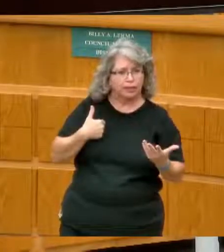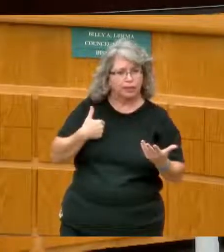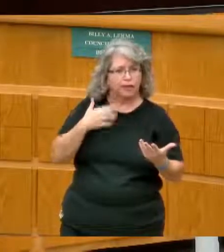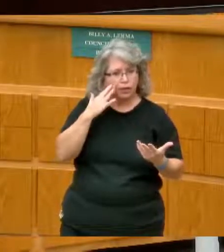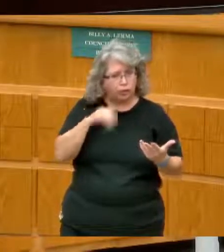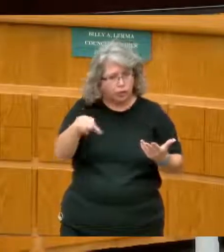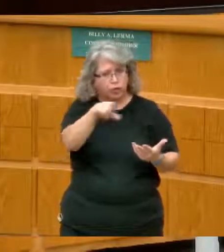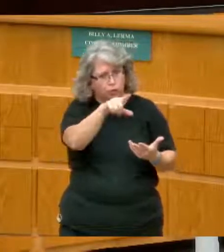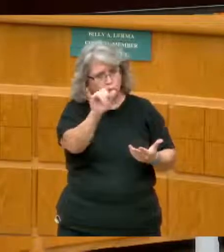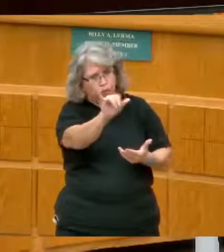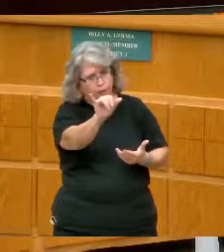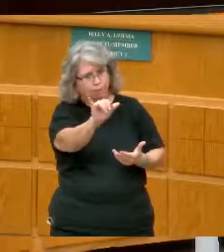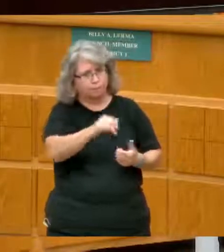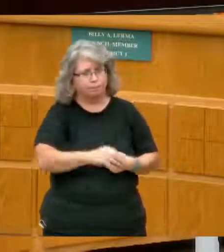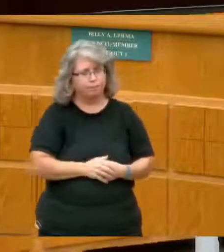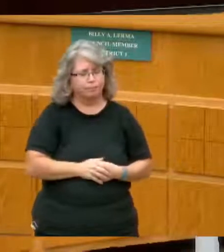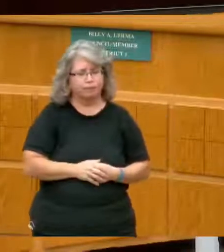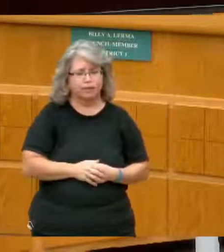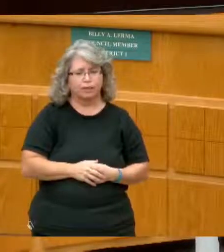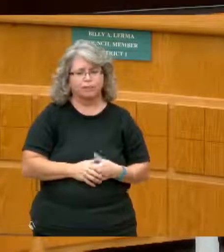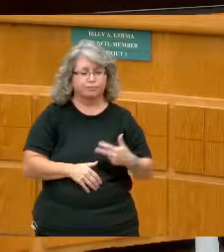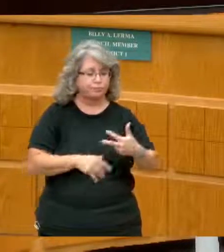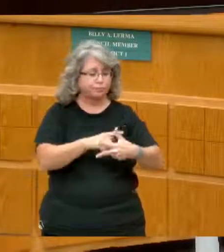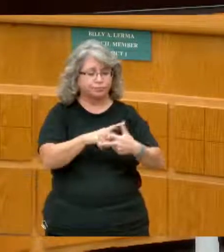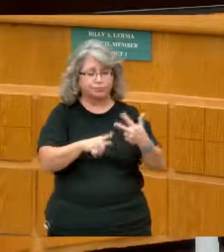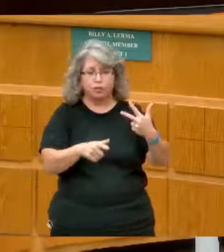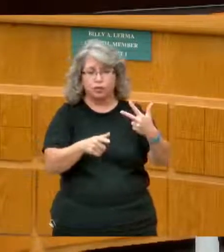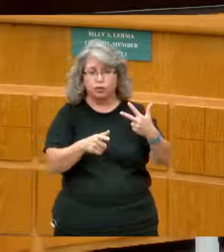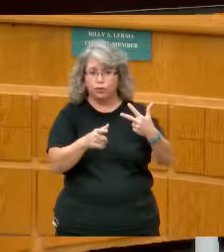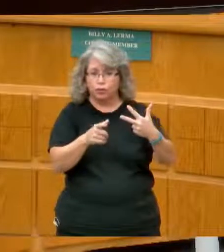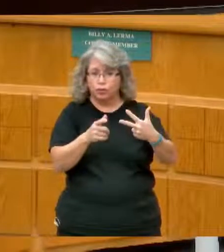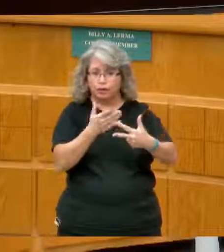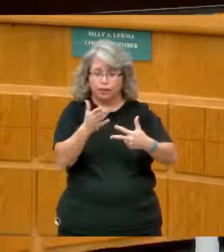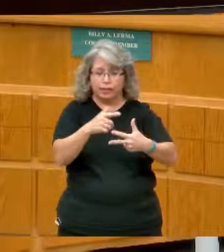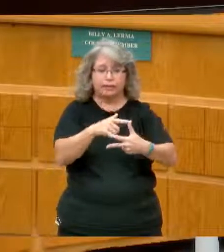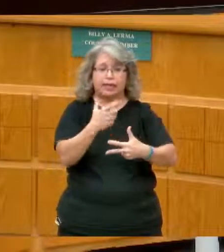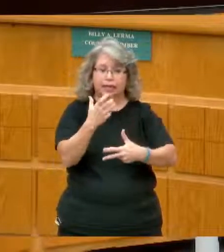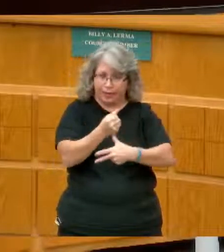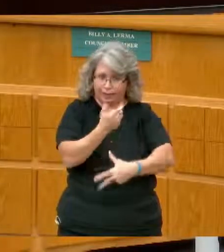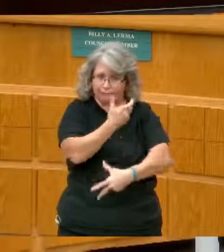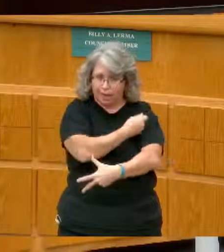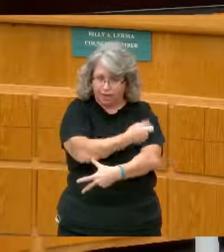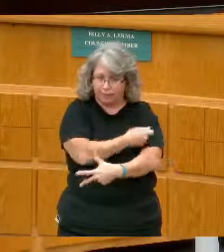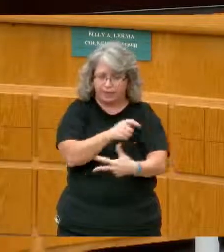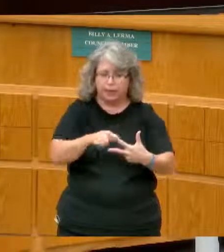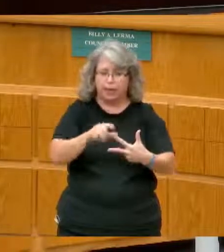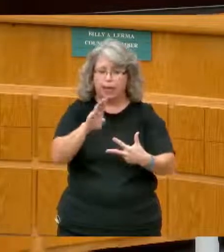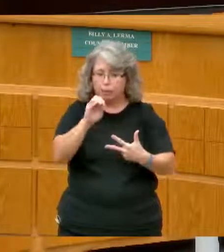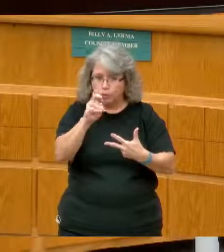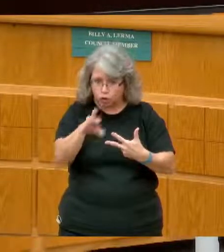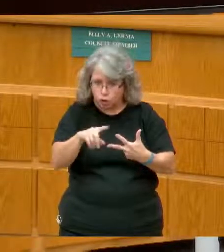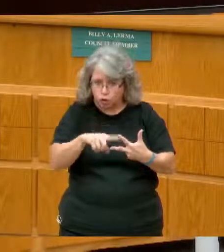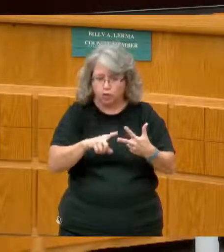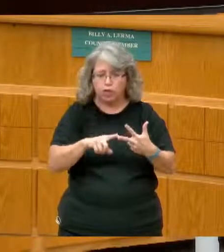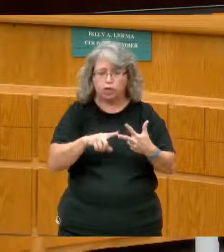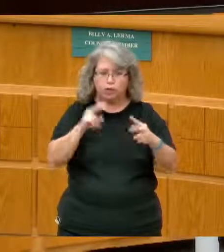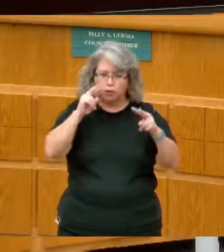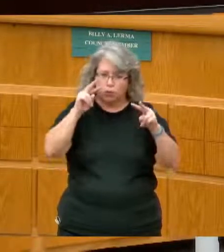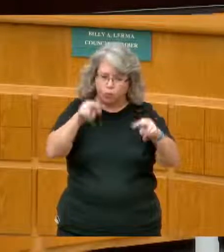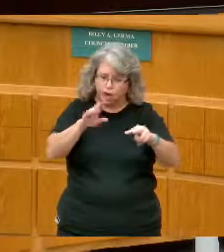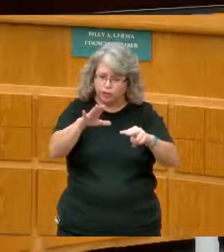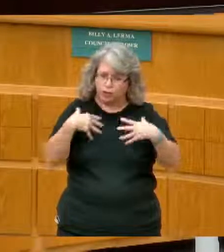are our big 3 takeaways? Get vaccinated, get boosted, watch your health, isolate if you have